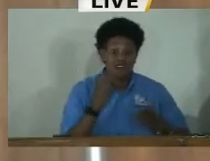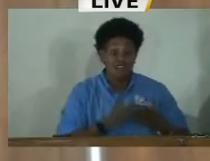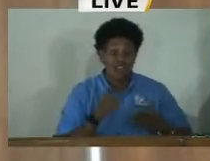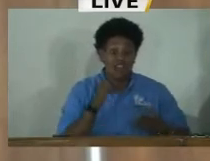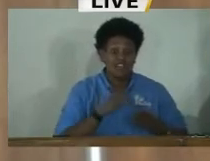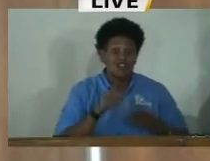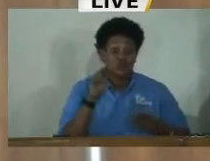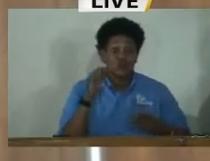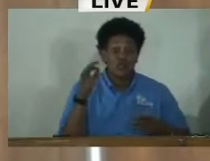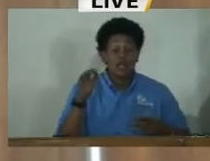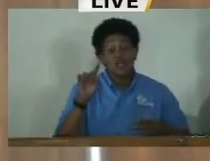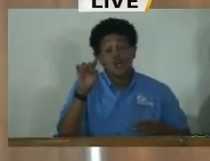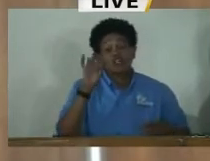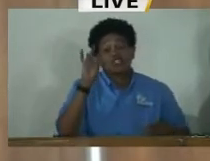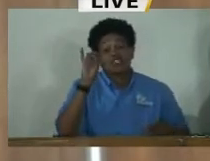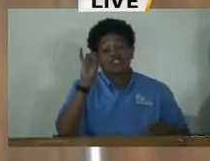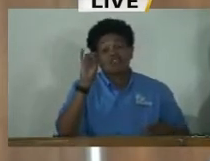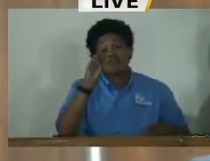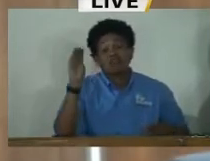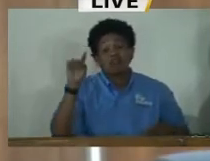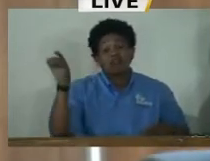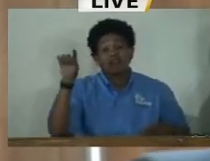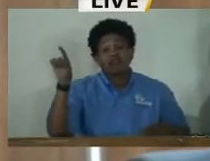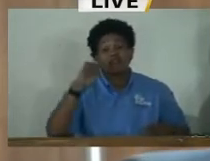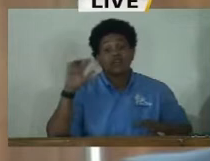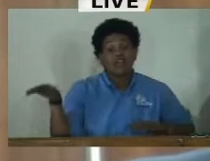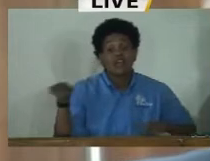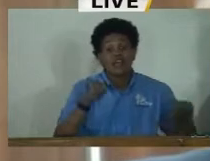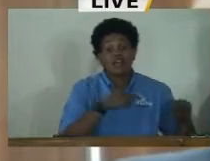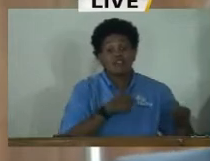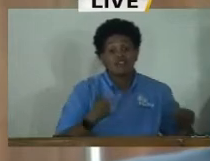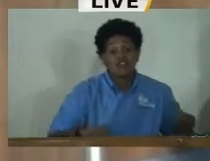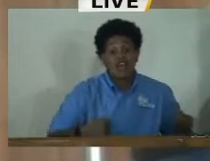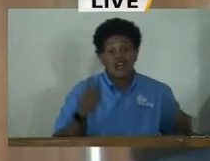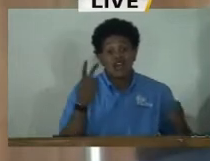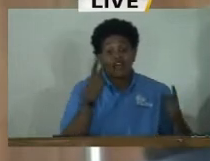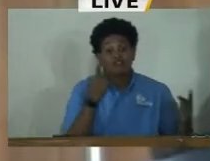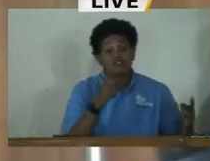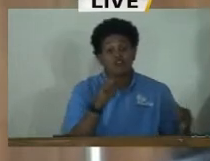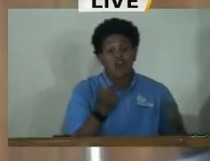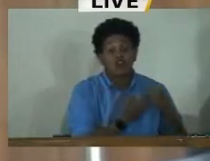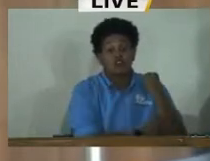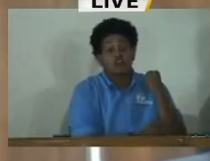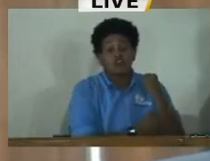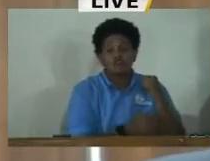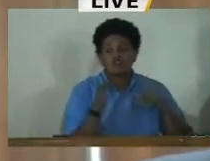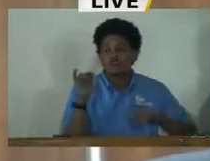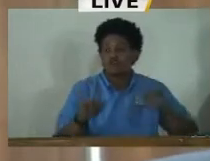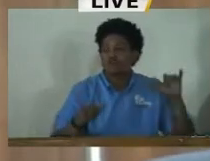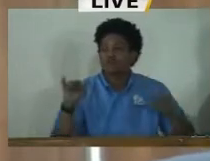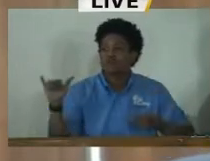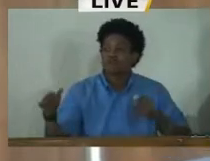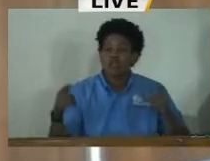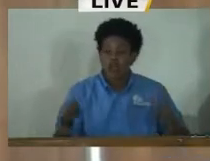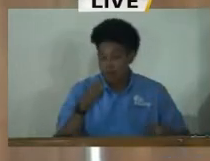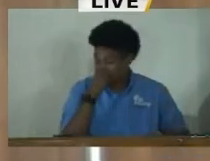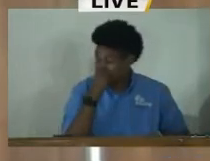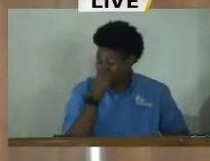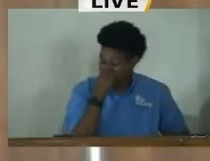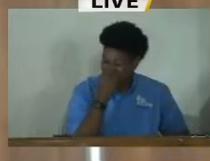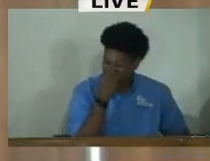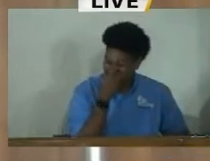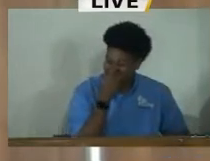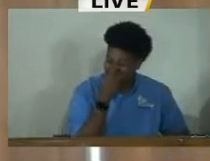in 2019, 170 million of them left China and visited other places in the world. And, Madam